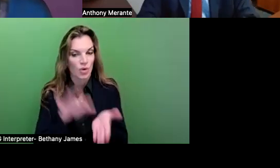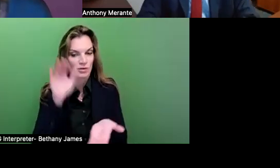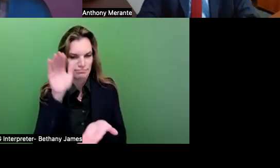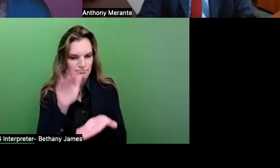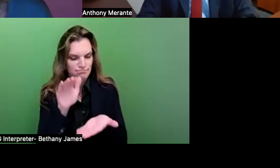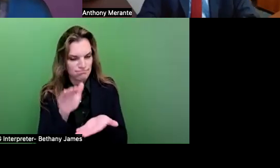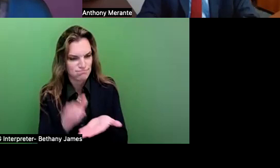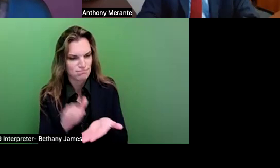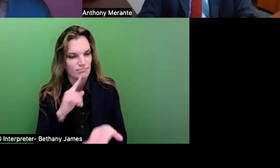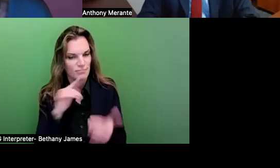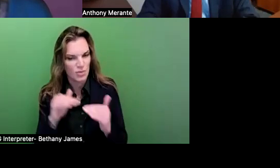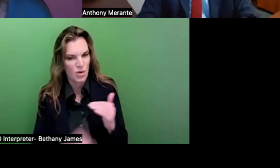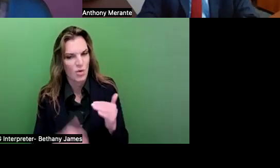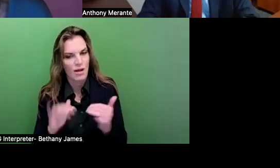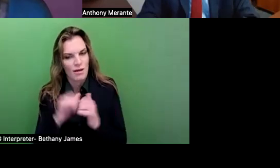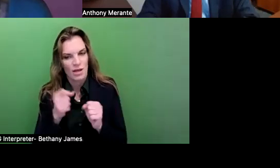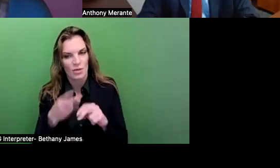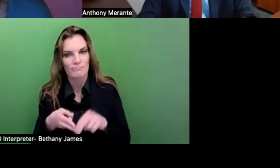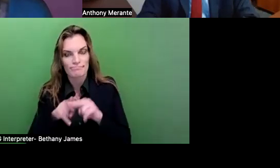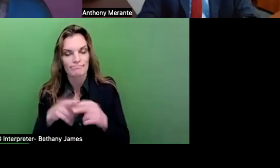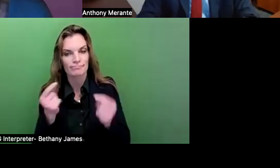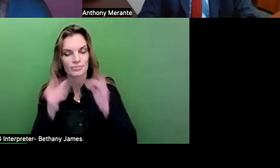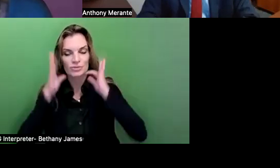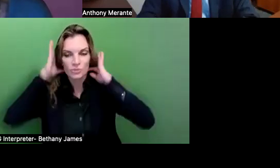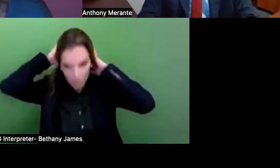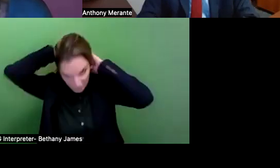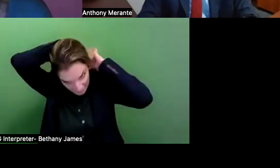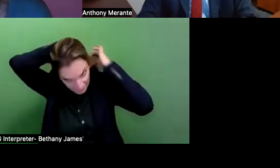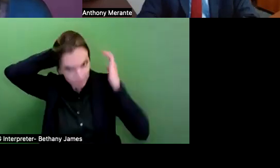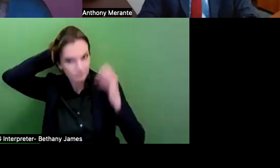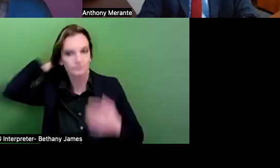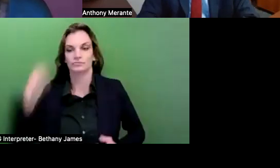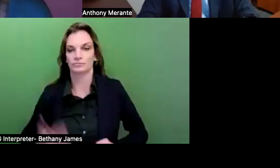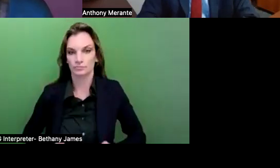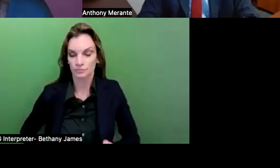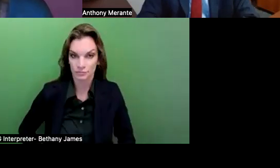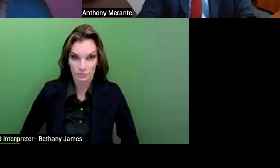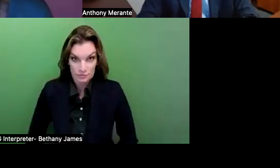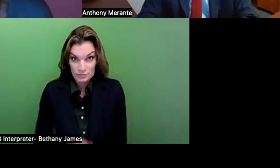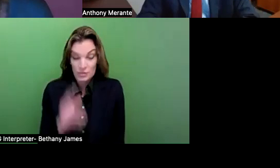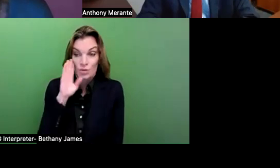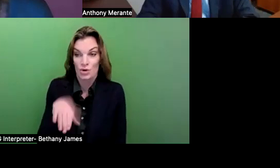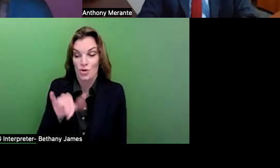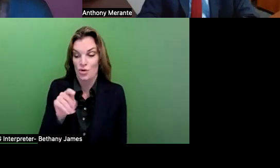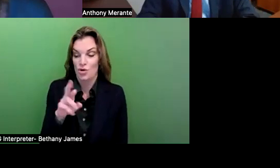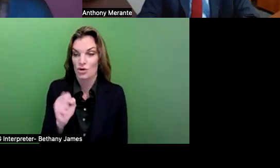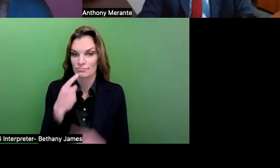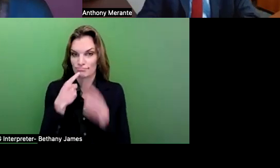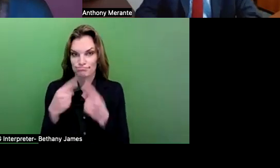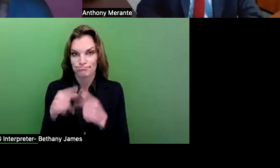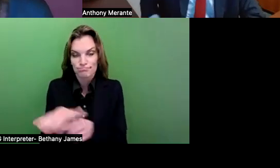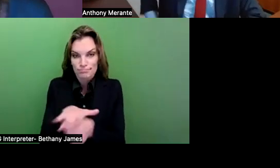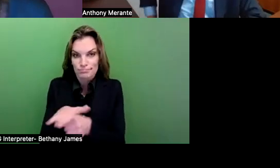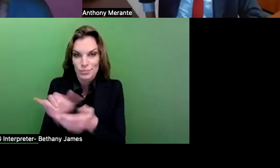Yonkers school system? Yonkers, like I said, it's been a school district that has been chronically underfunded by New York State for a